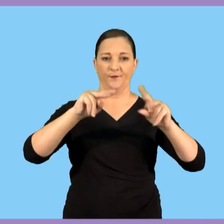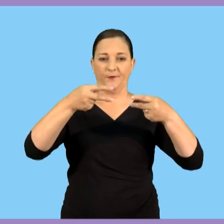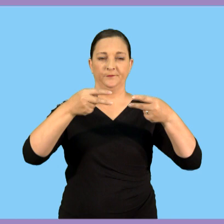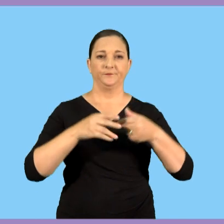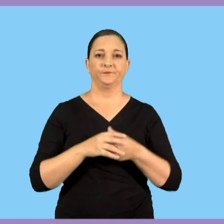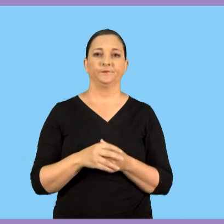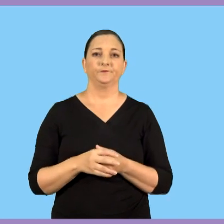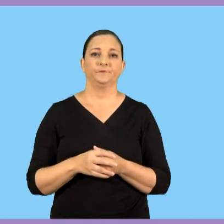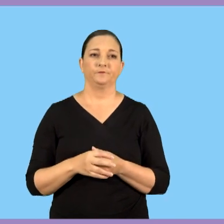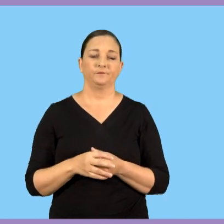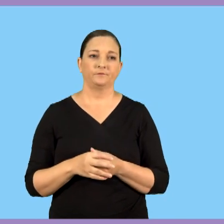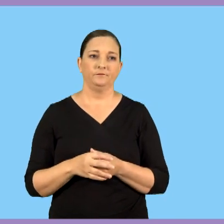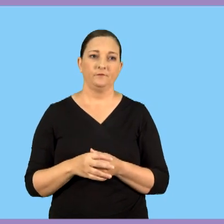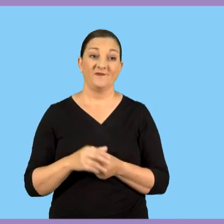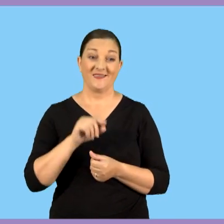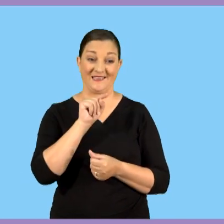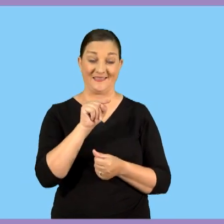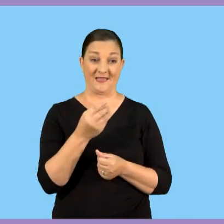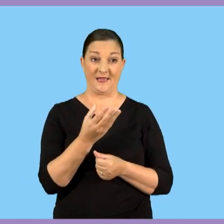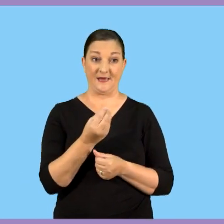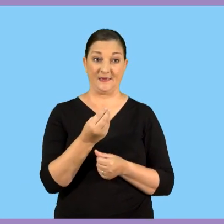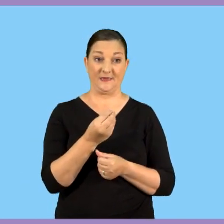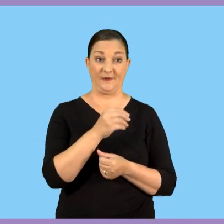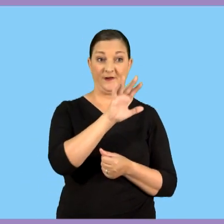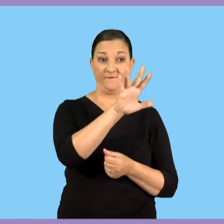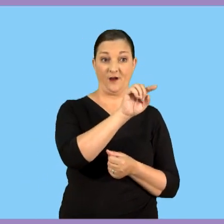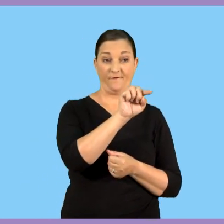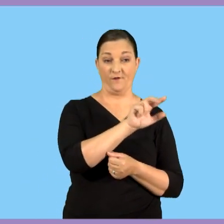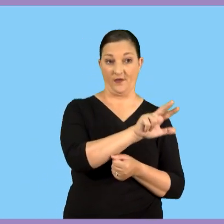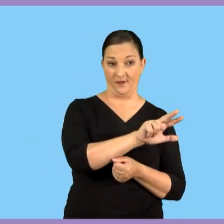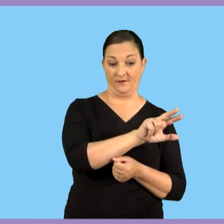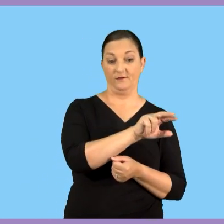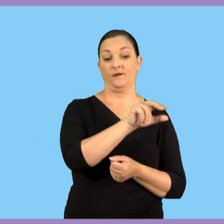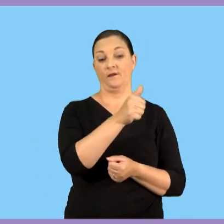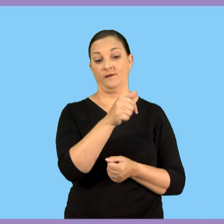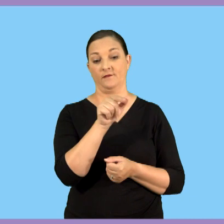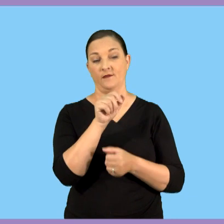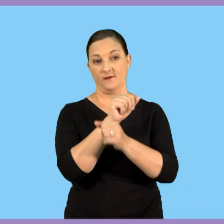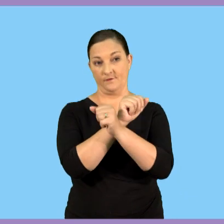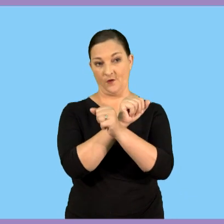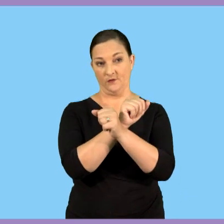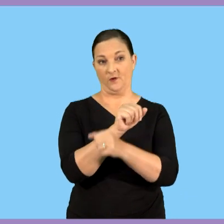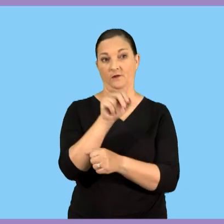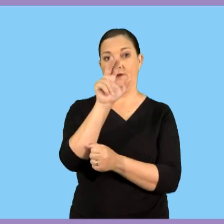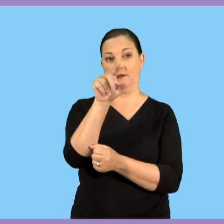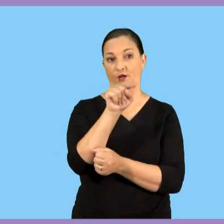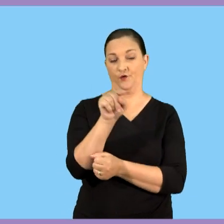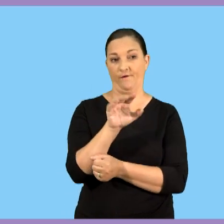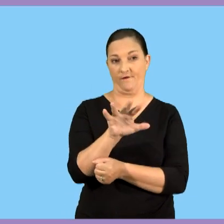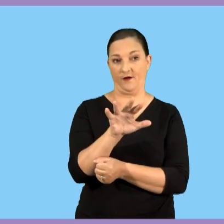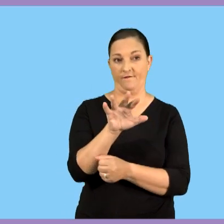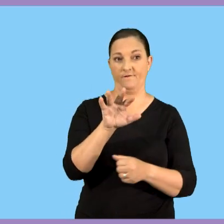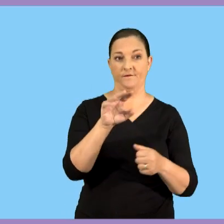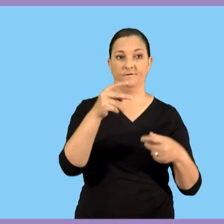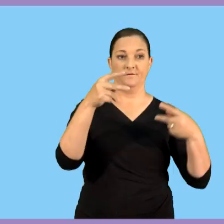5/8 is 8. And that number there is 8/5 because 5/8 multiplied